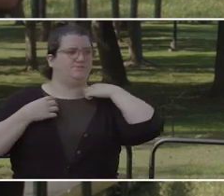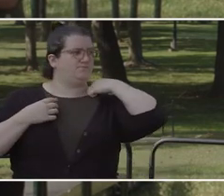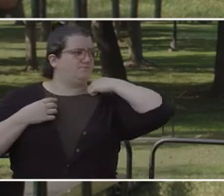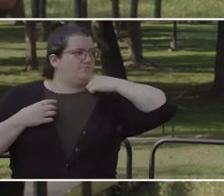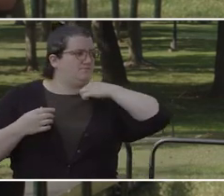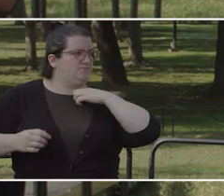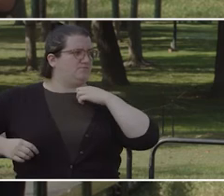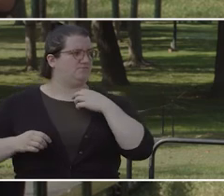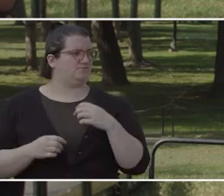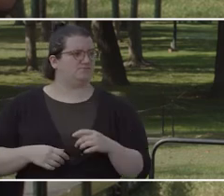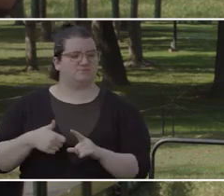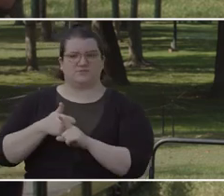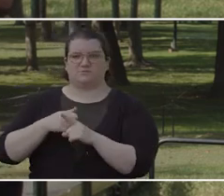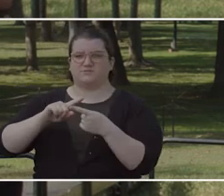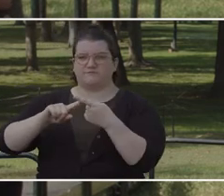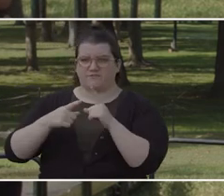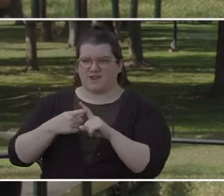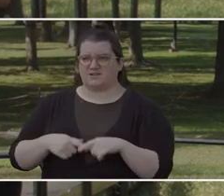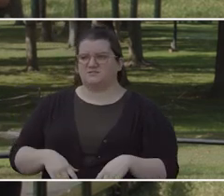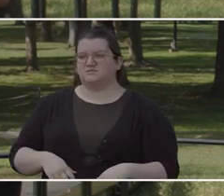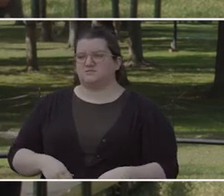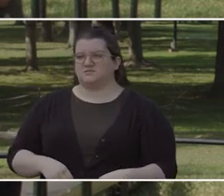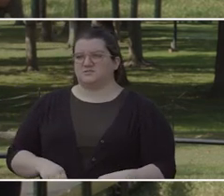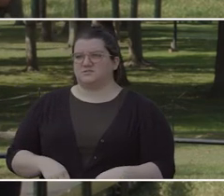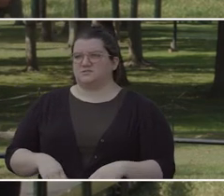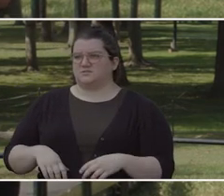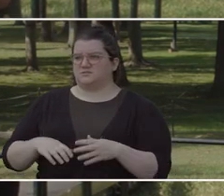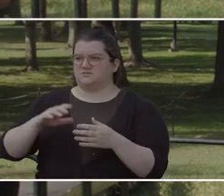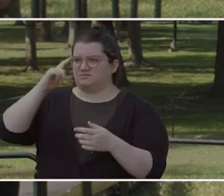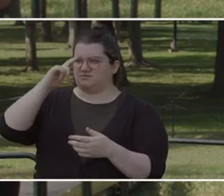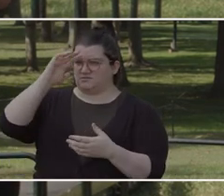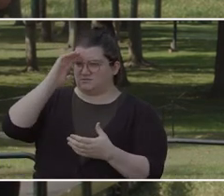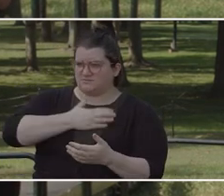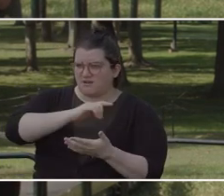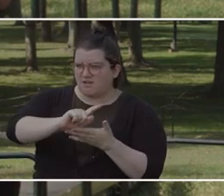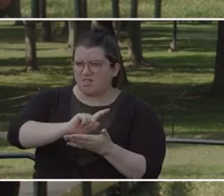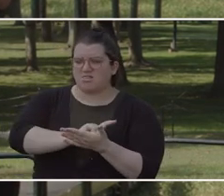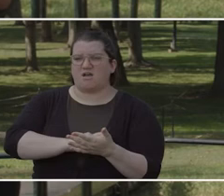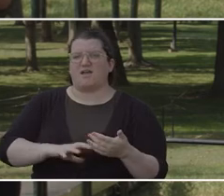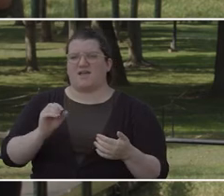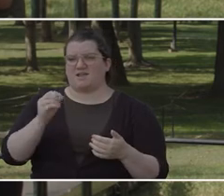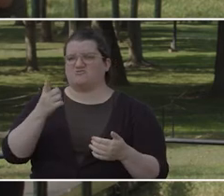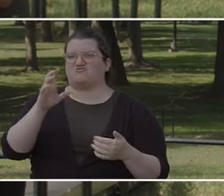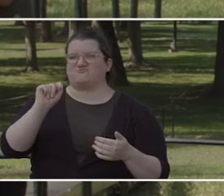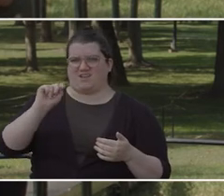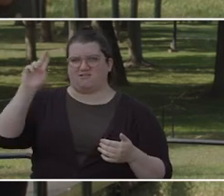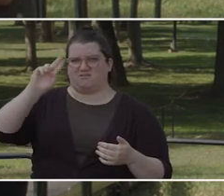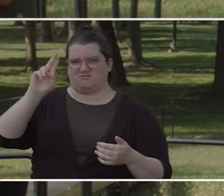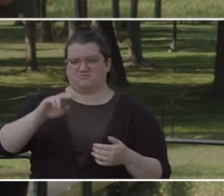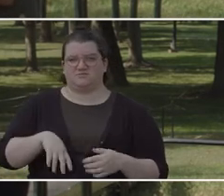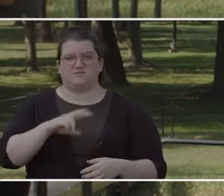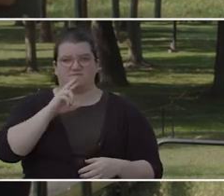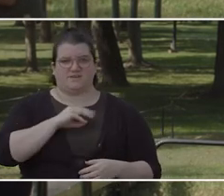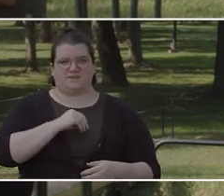He was a friend, a great son-in-law. Son-in-law and great uncle.